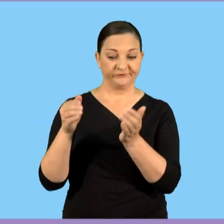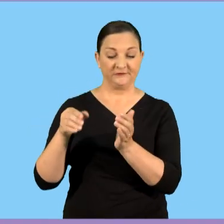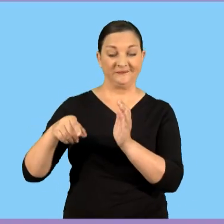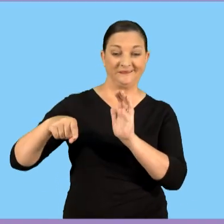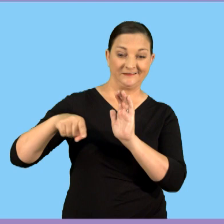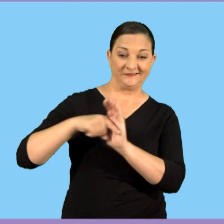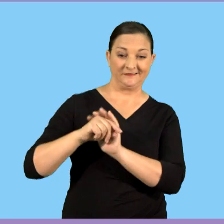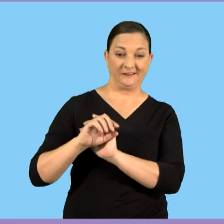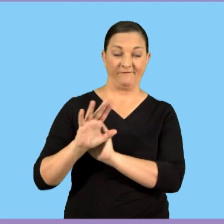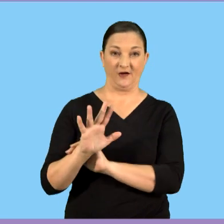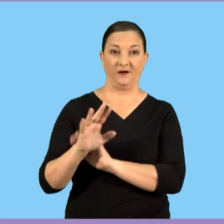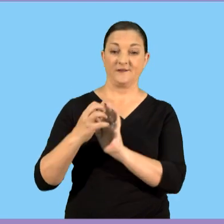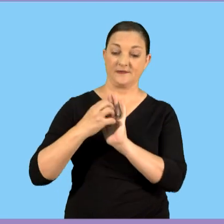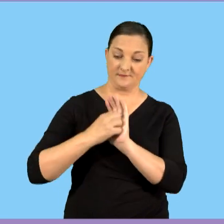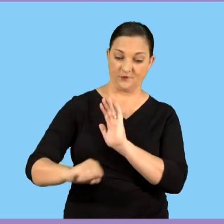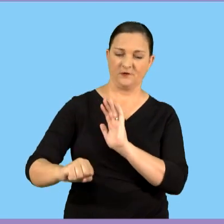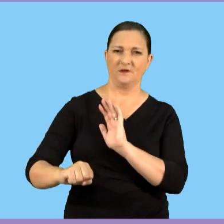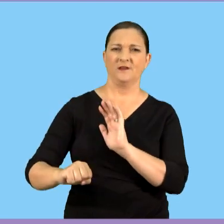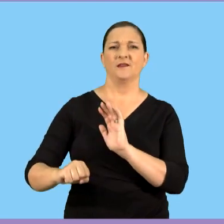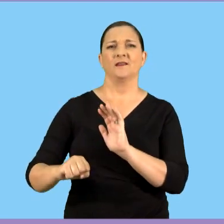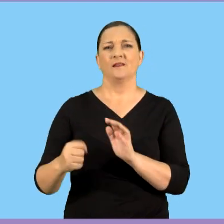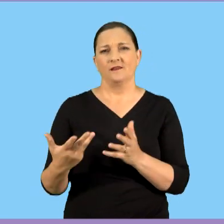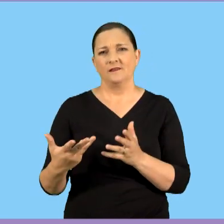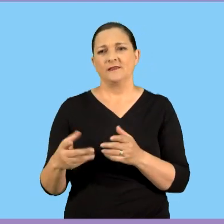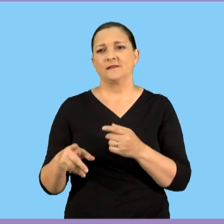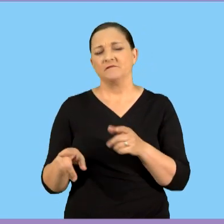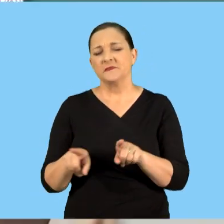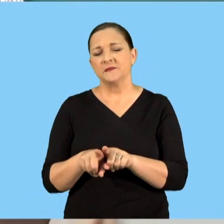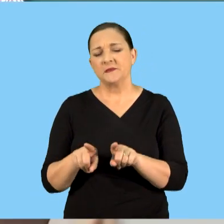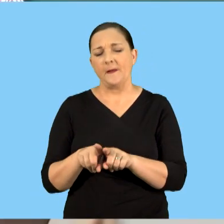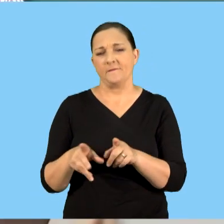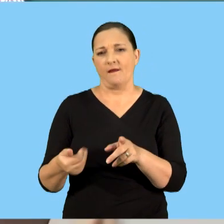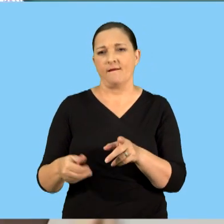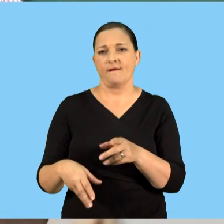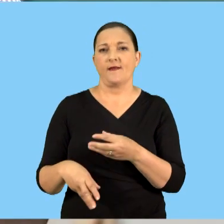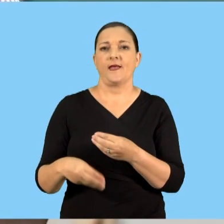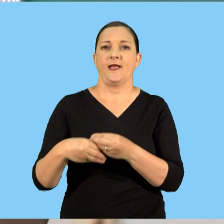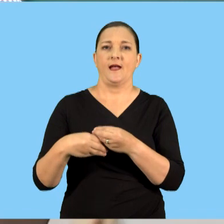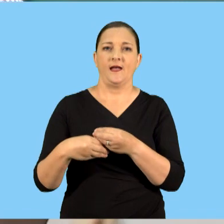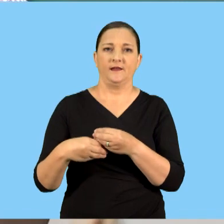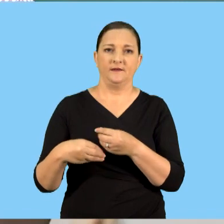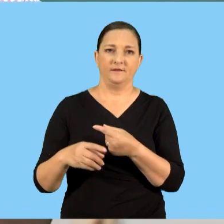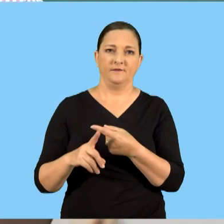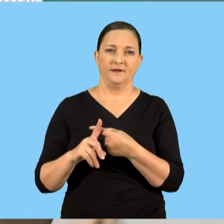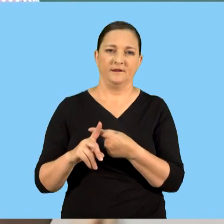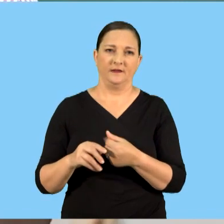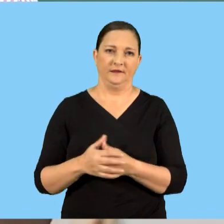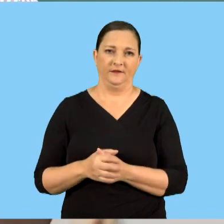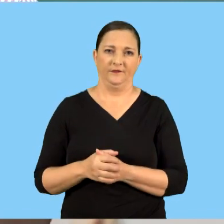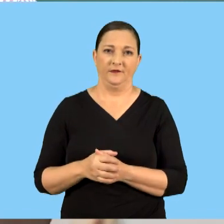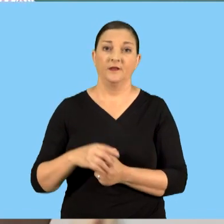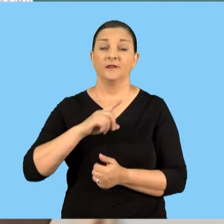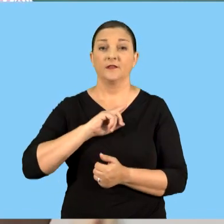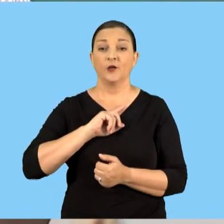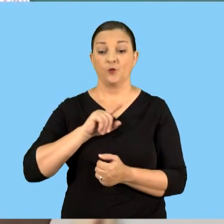And remember, when we are subtracting a negative number, it is the same as adding its additive inverse. So the additive